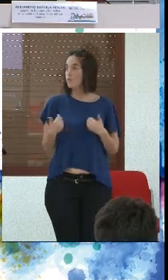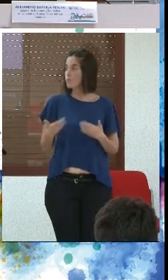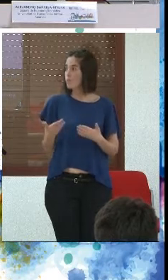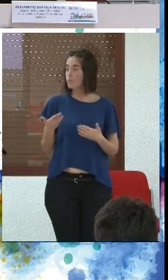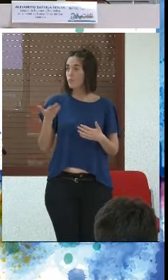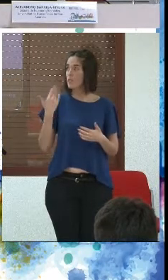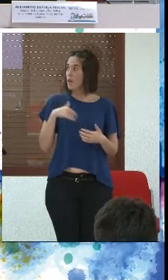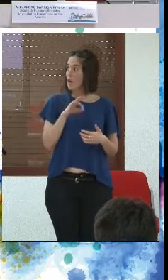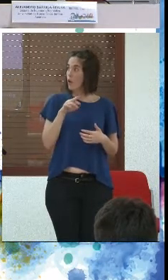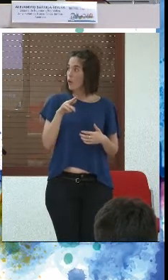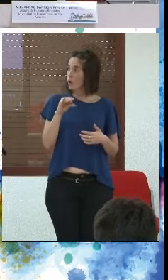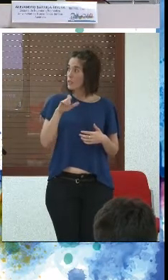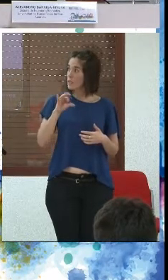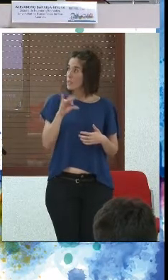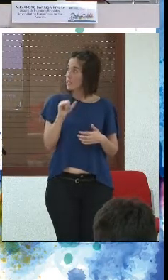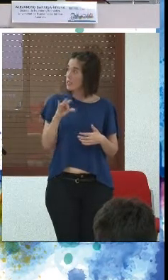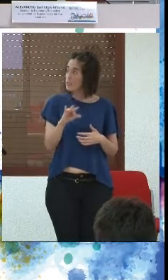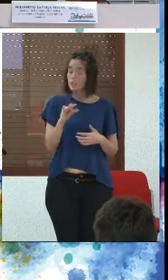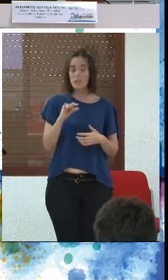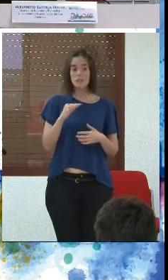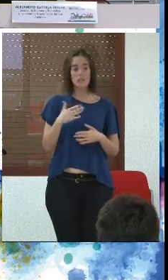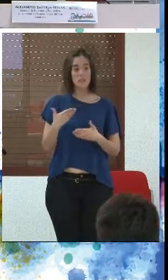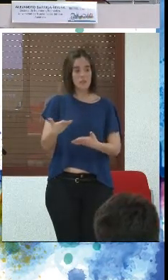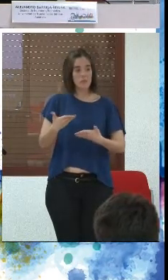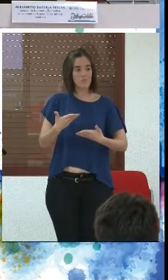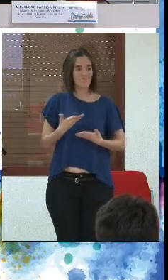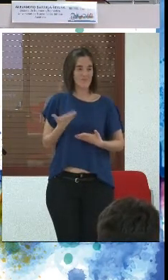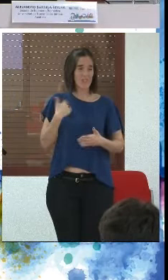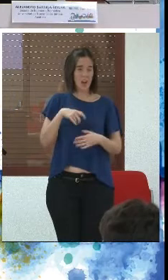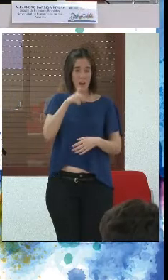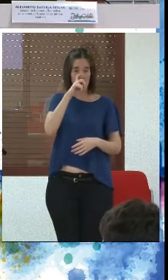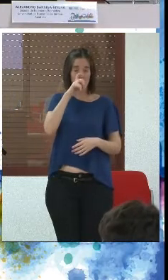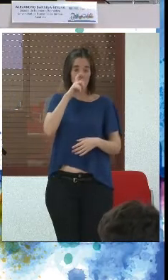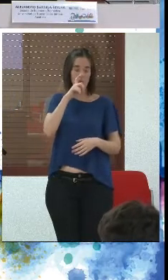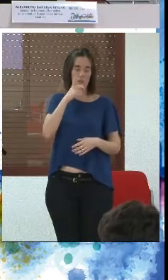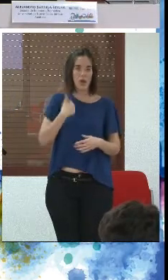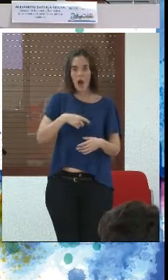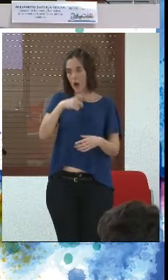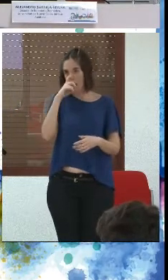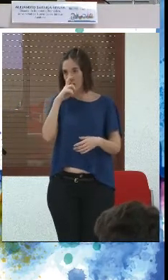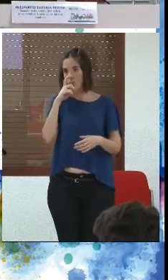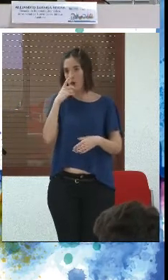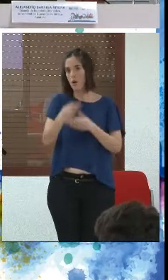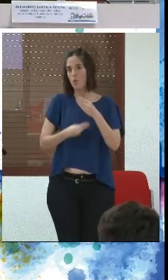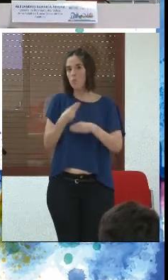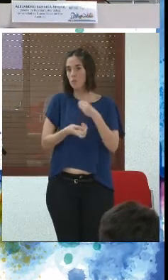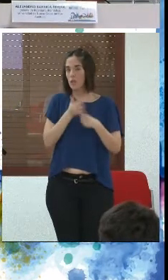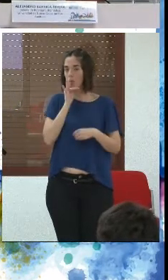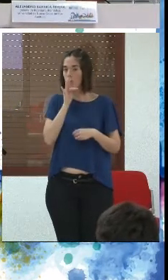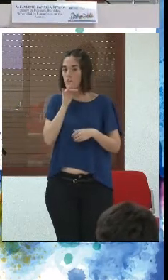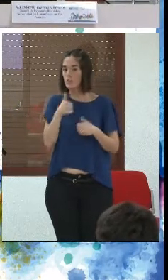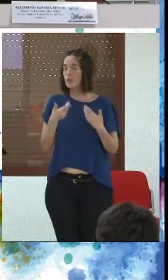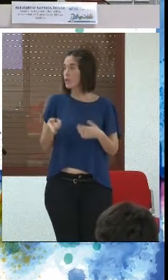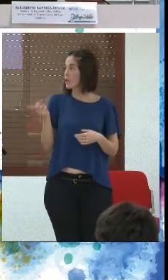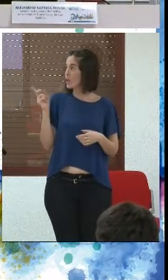But then we have other types of devices, the more active ones,